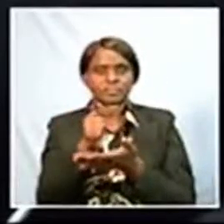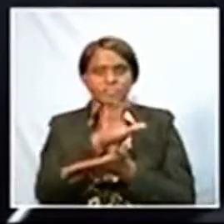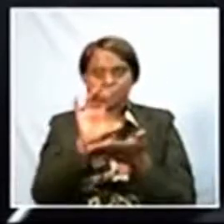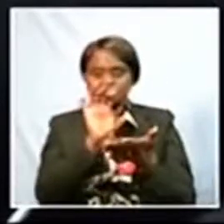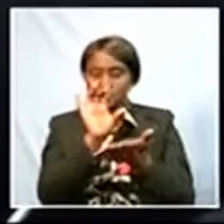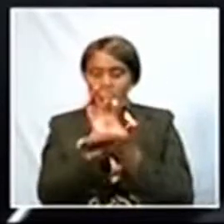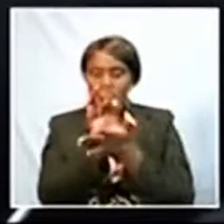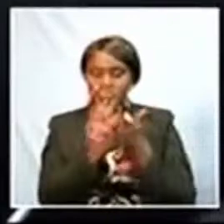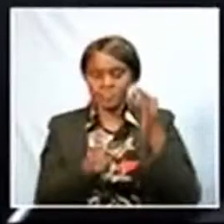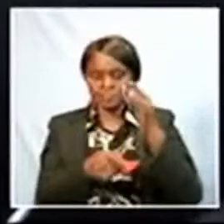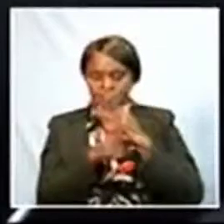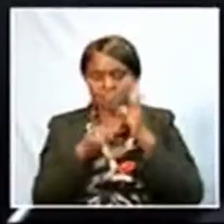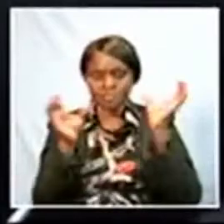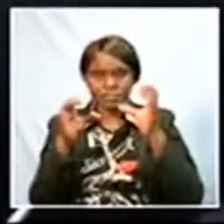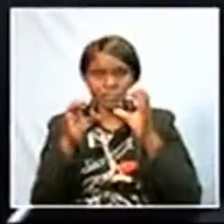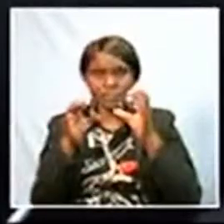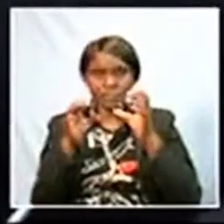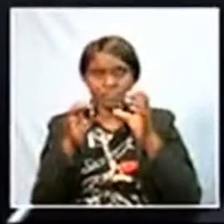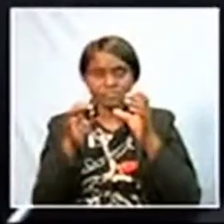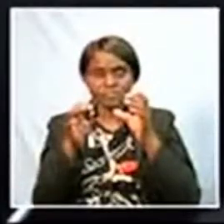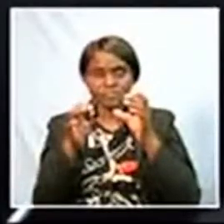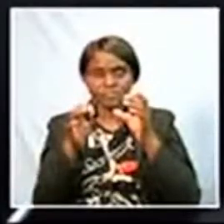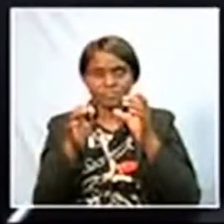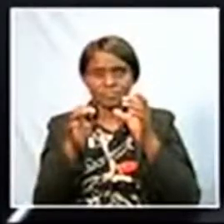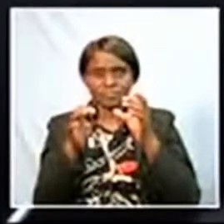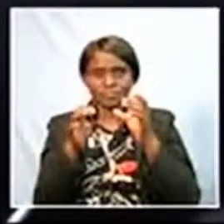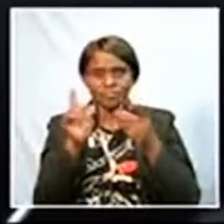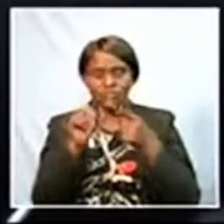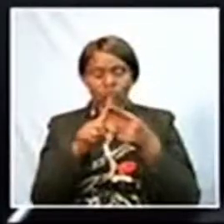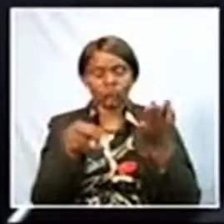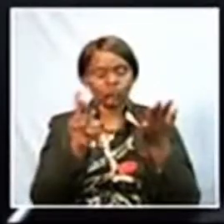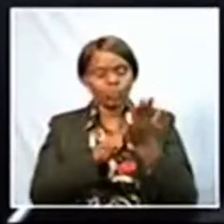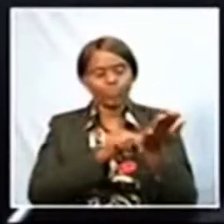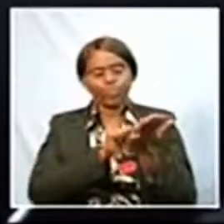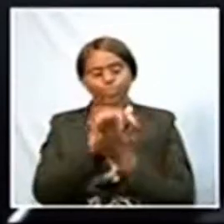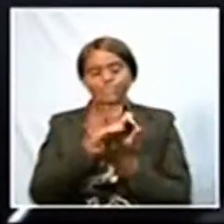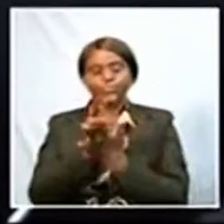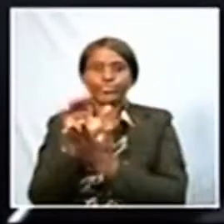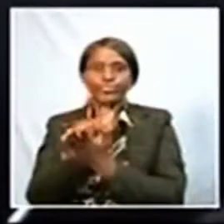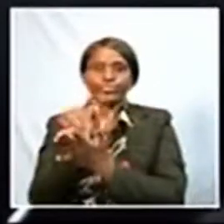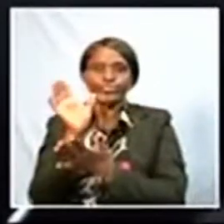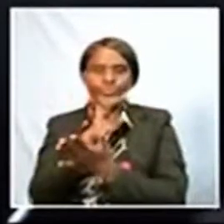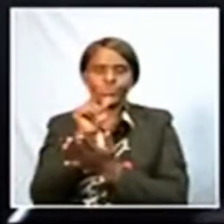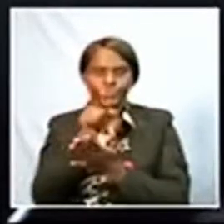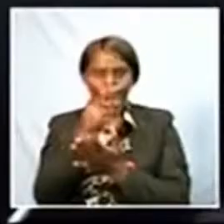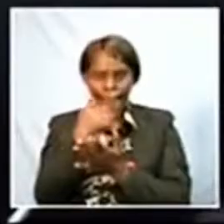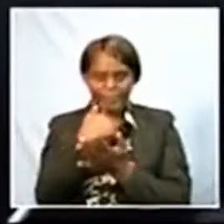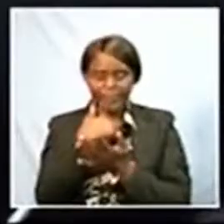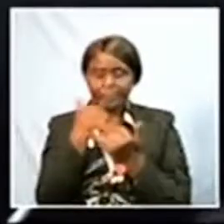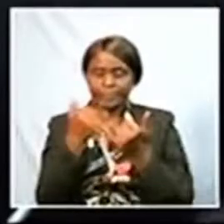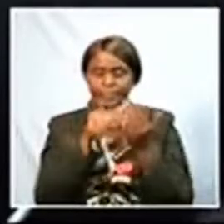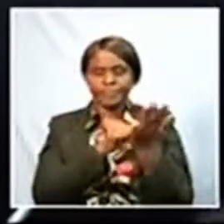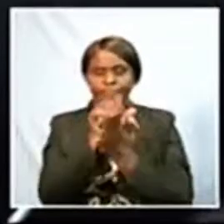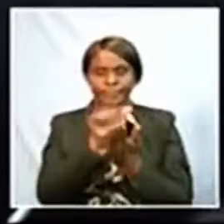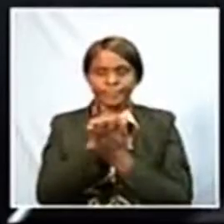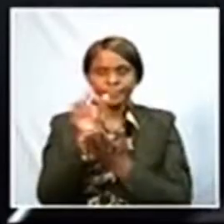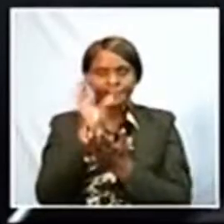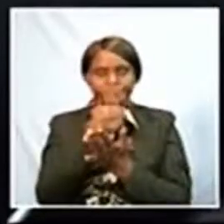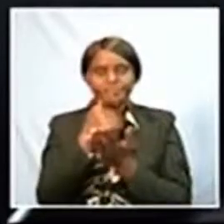CHOMA Town Council to advertise. You have since then